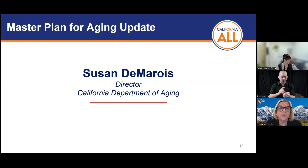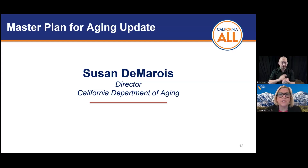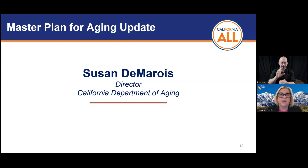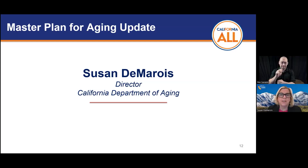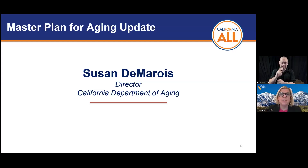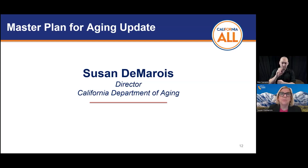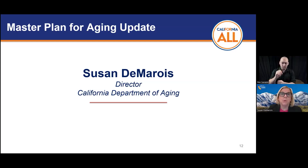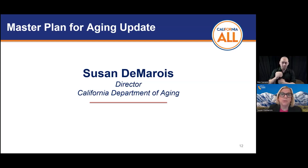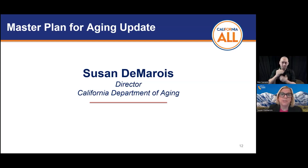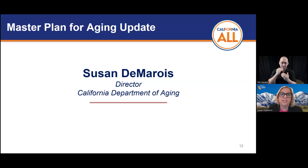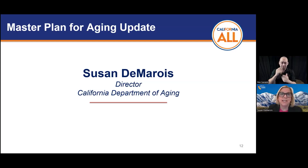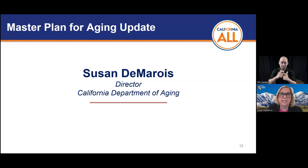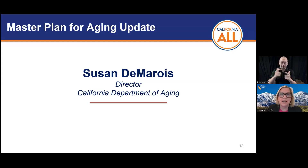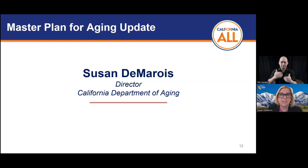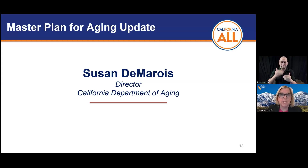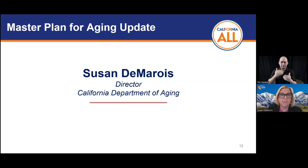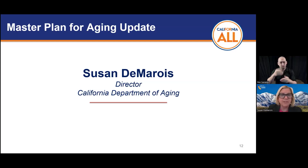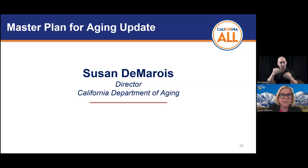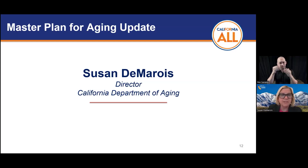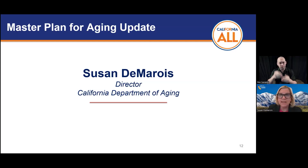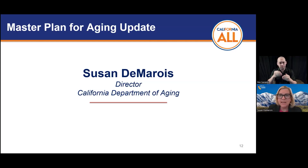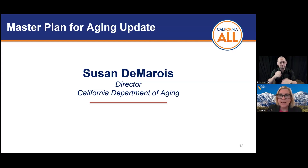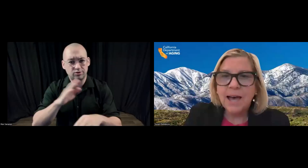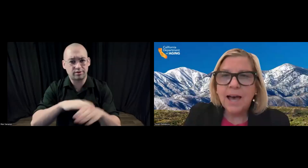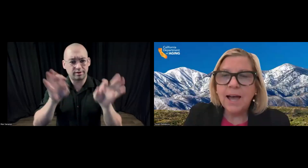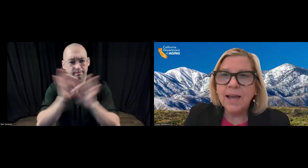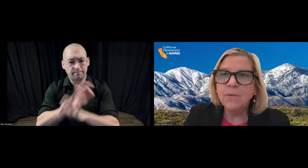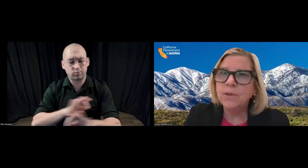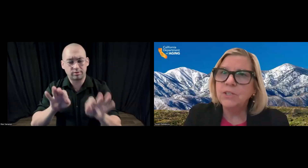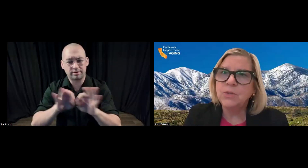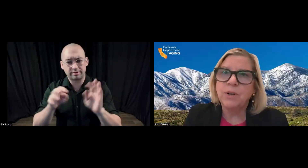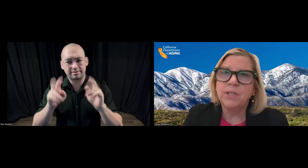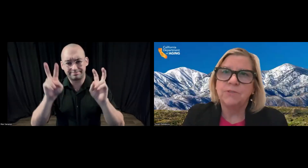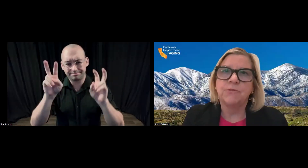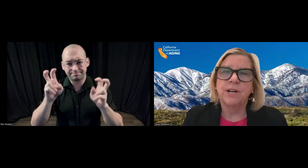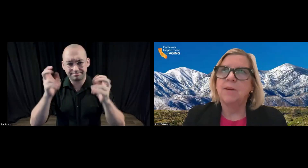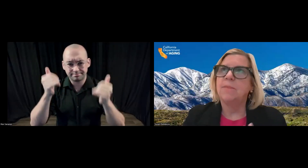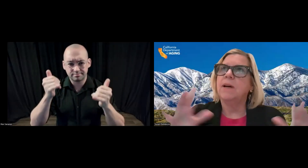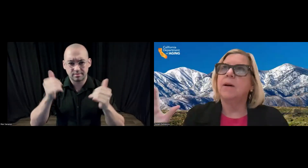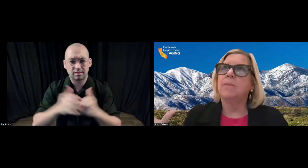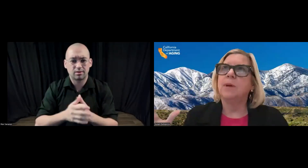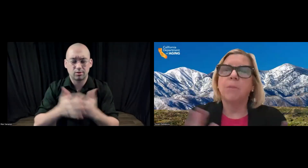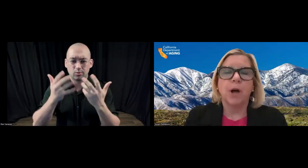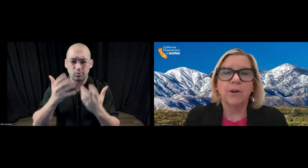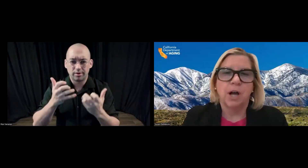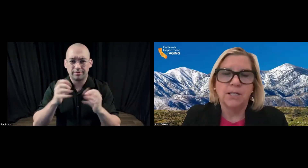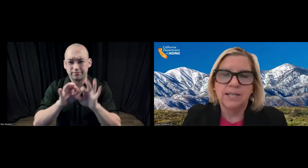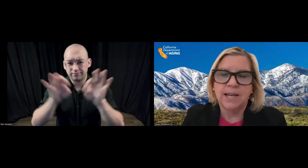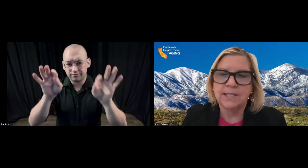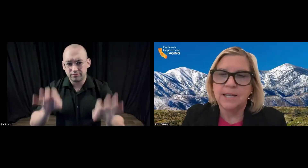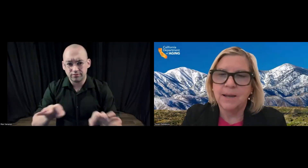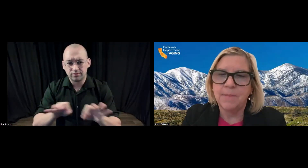for focusing on this important and timely topic today. I really just wanted to frame a